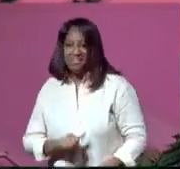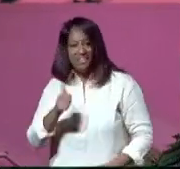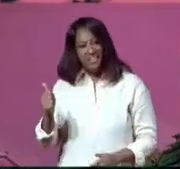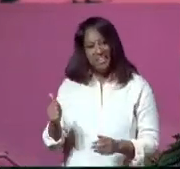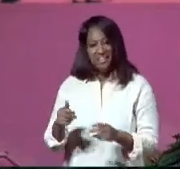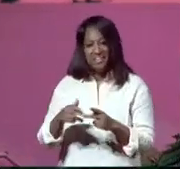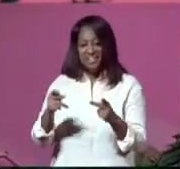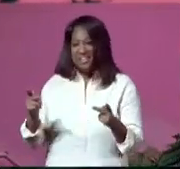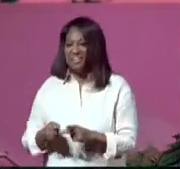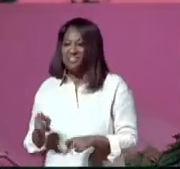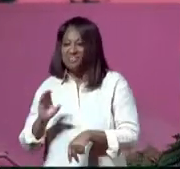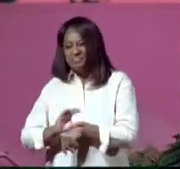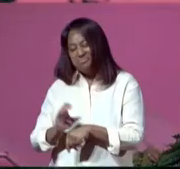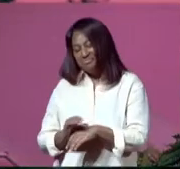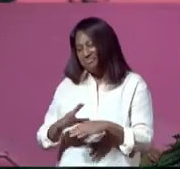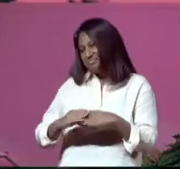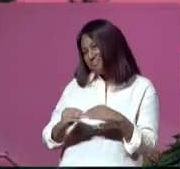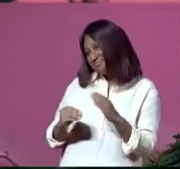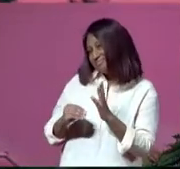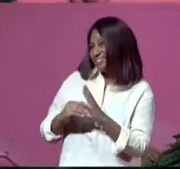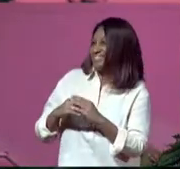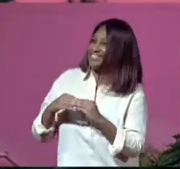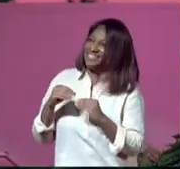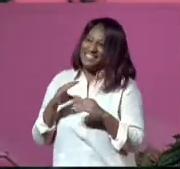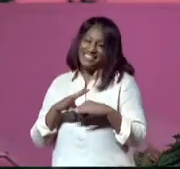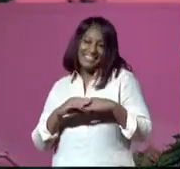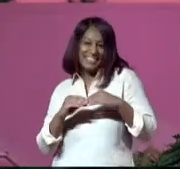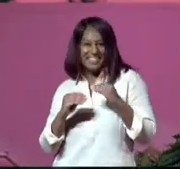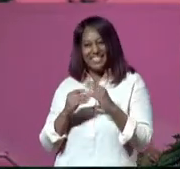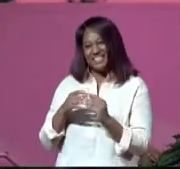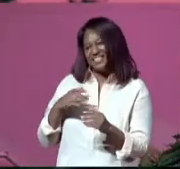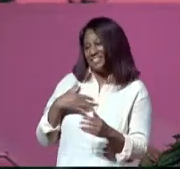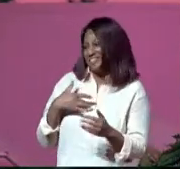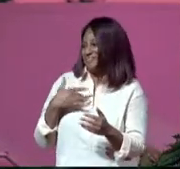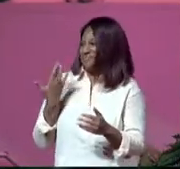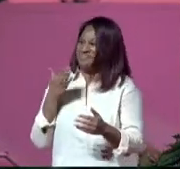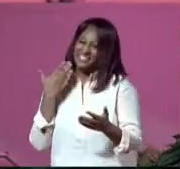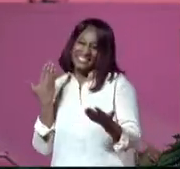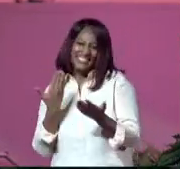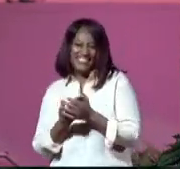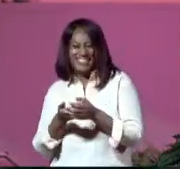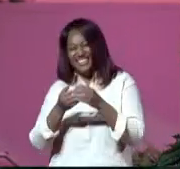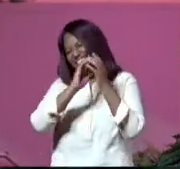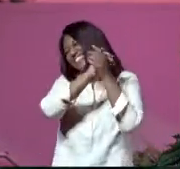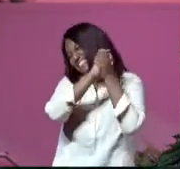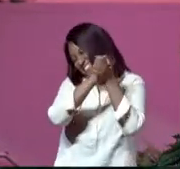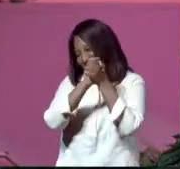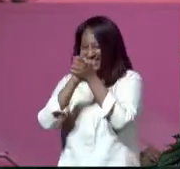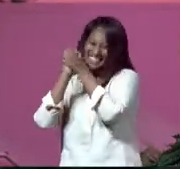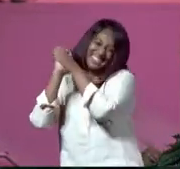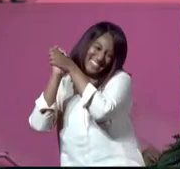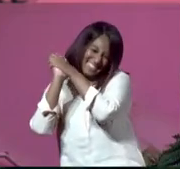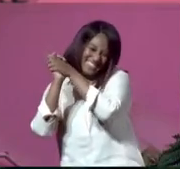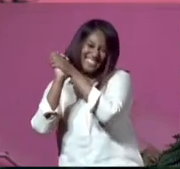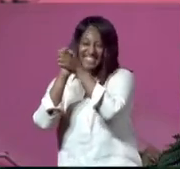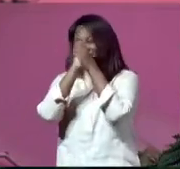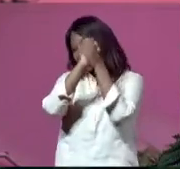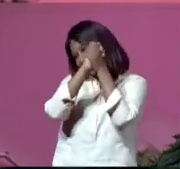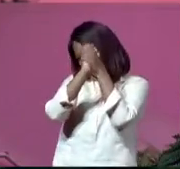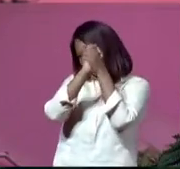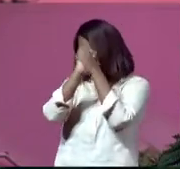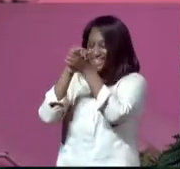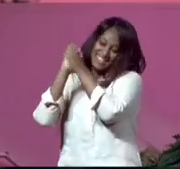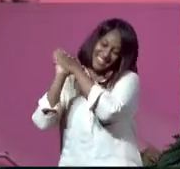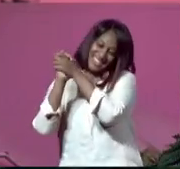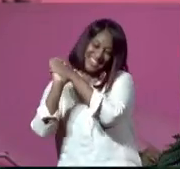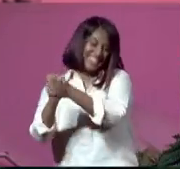where a preacher is giving you clickbait sermons full of phrases and pep rallies so that you can stand up and wave and high-five